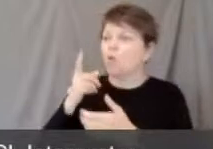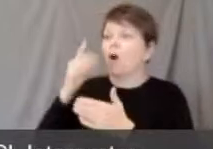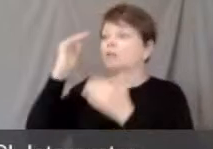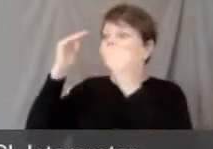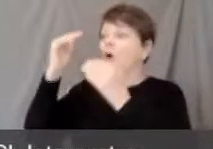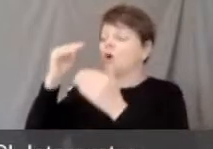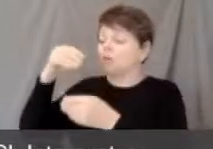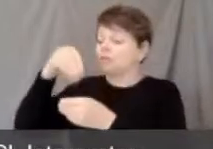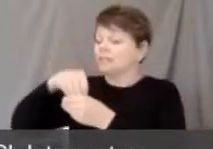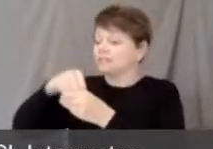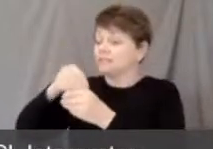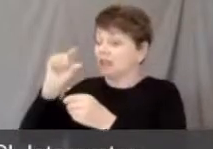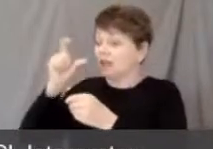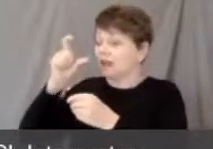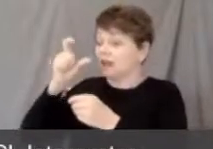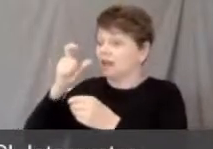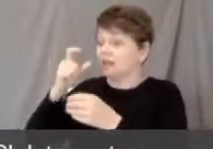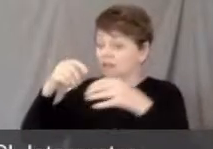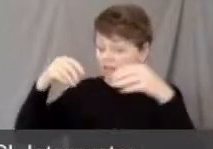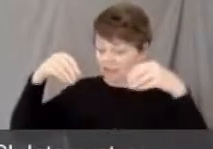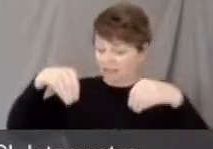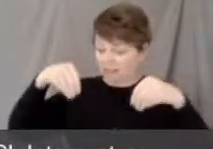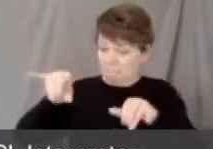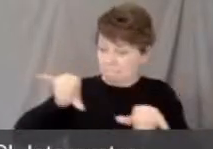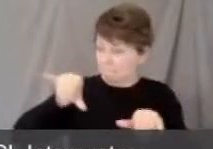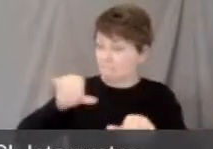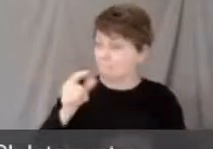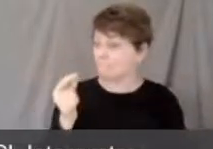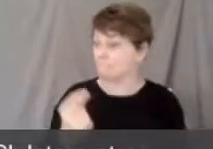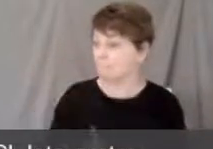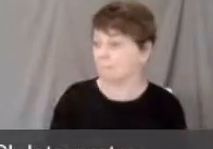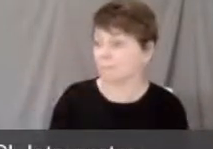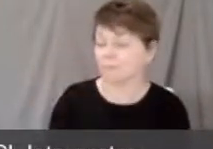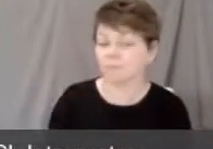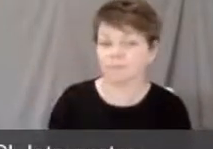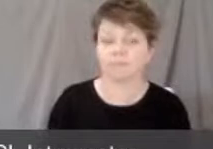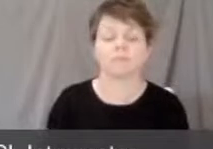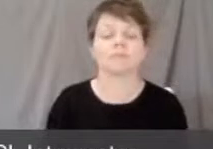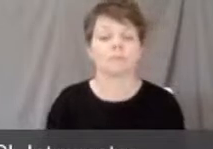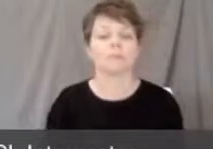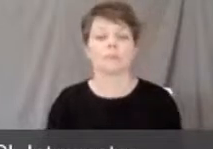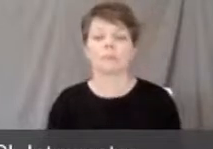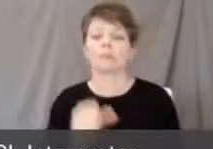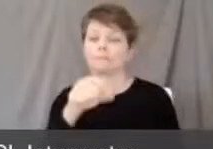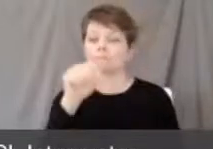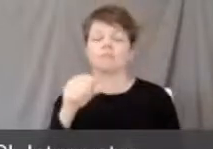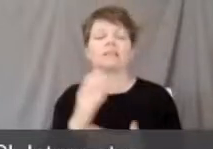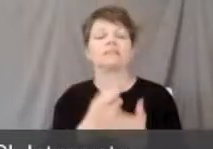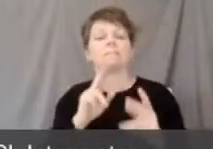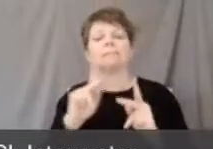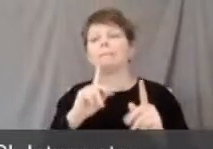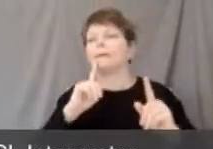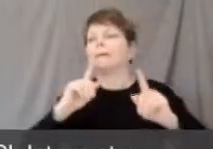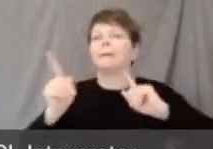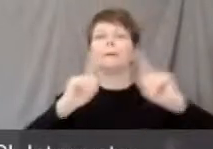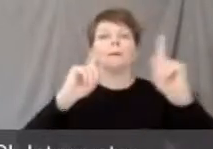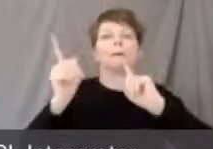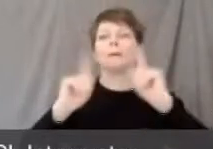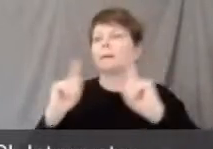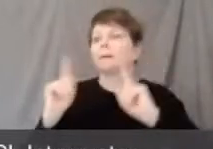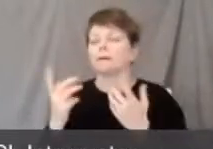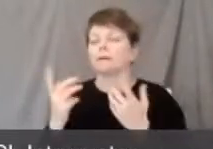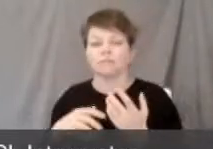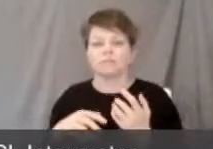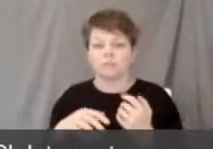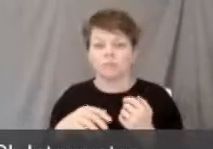the dosing, but how about the ingredients itself? Yeah, I know that there's been some concern and some talk out there about, is this